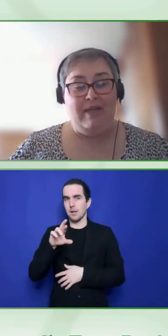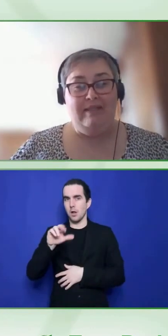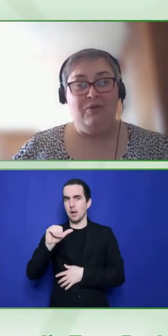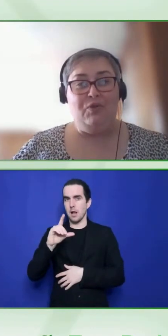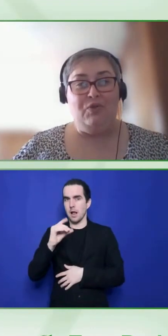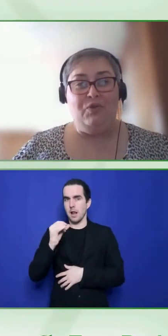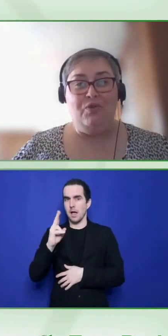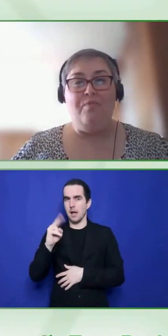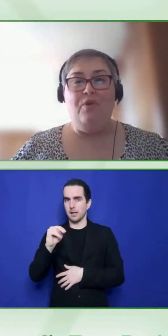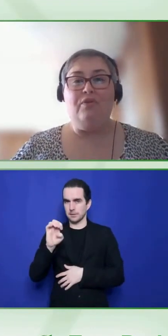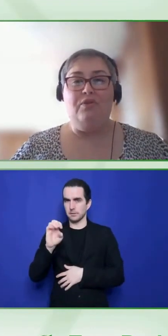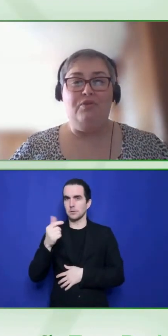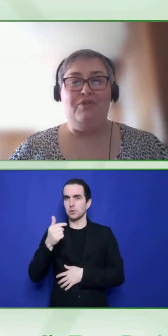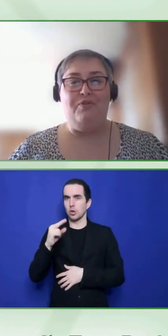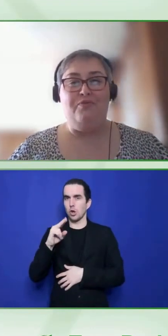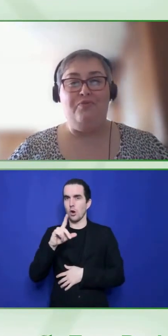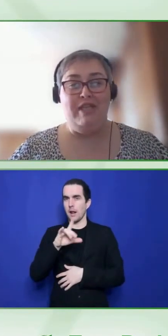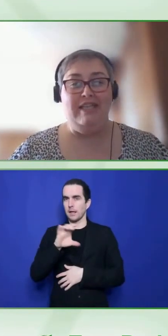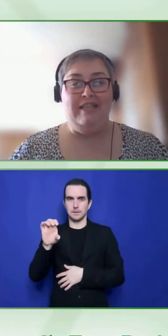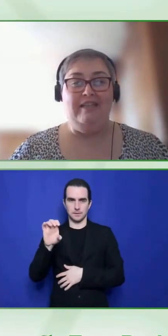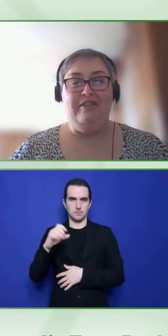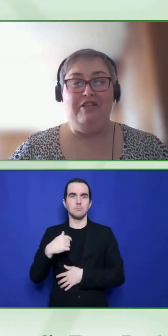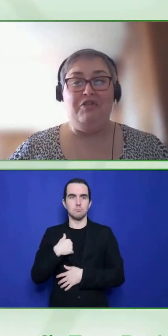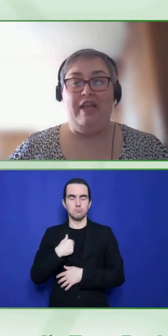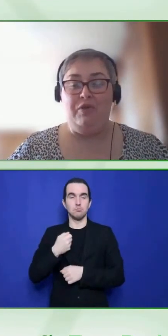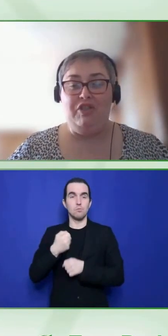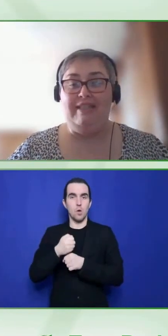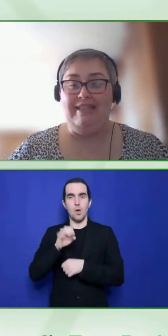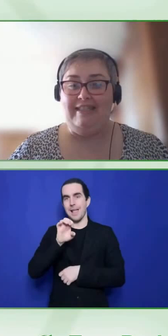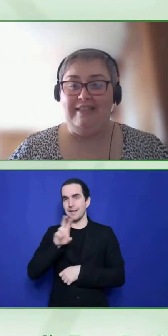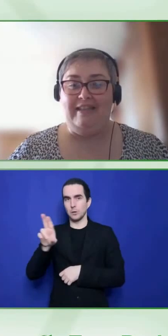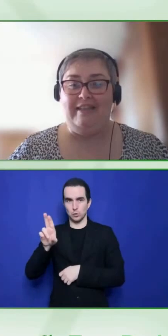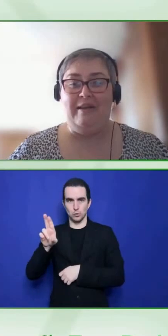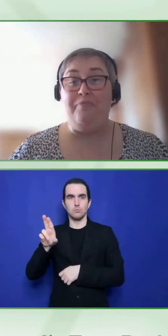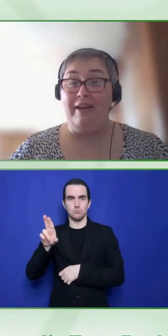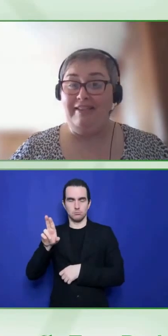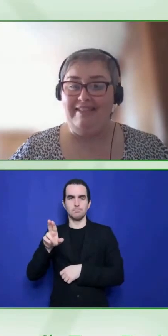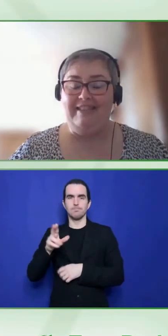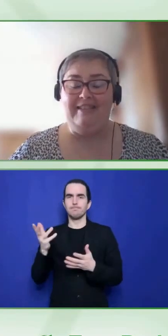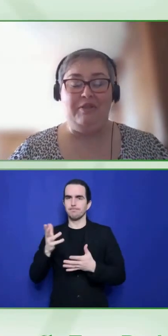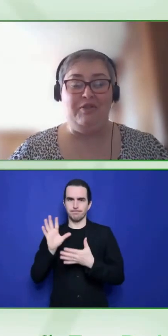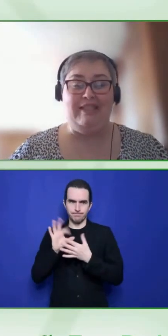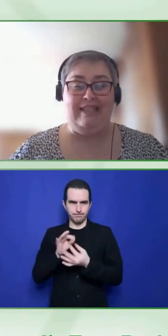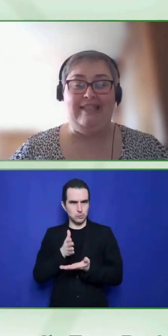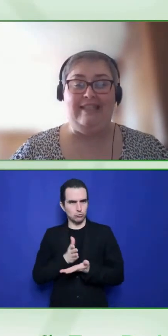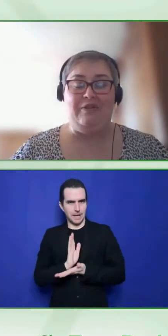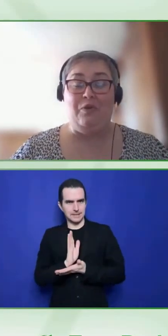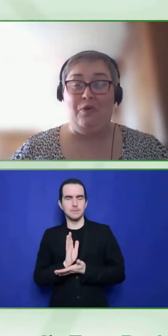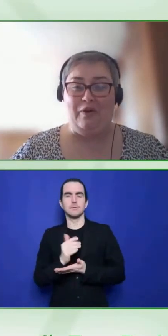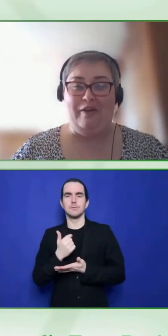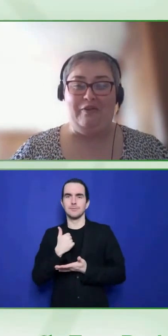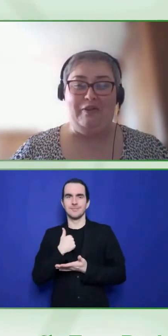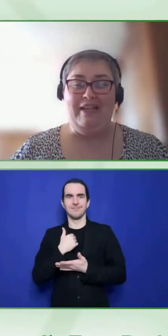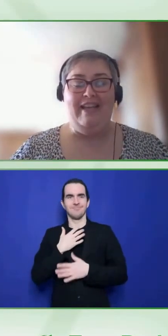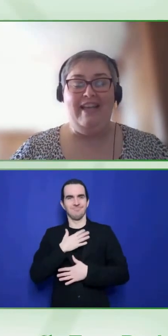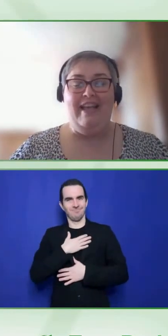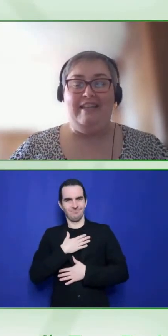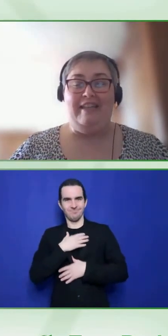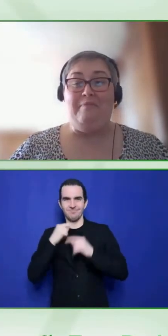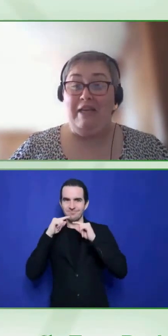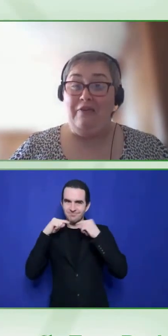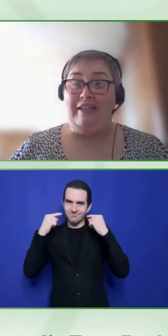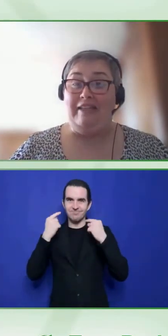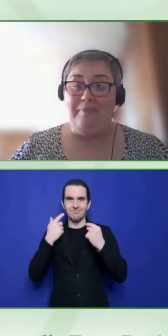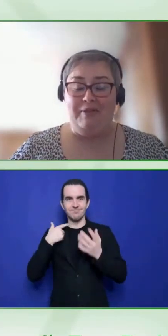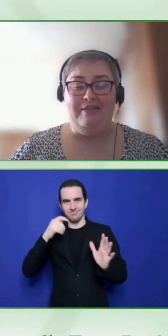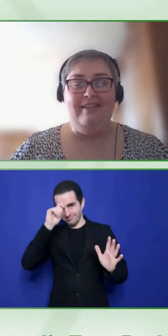But talk about it also among those really distinguished cities and their practices, because it's indeed at the local level